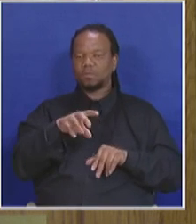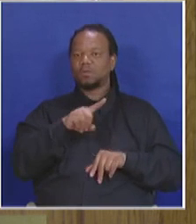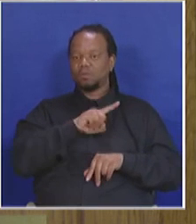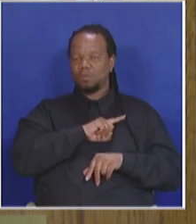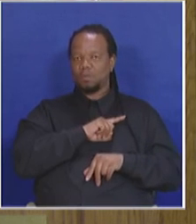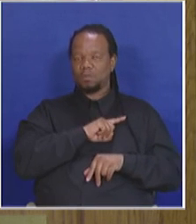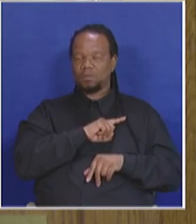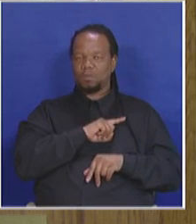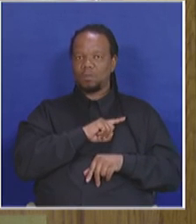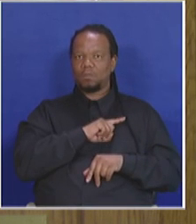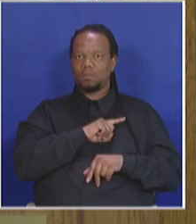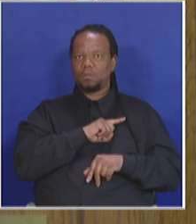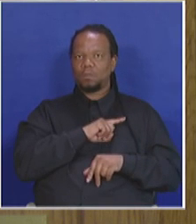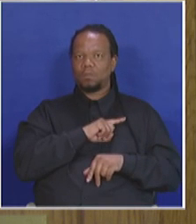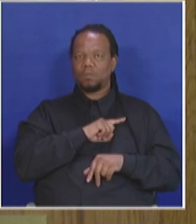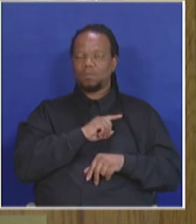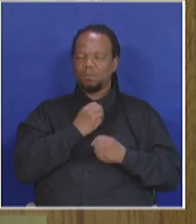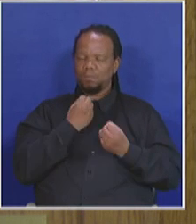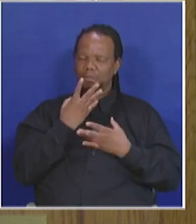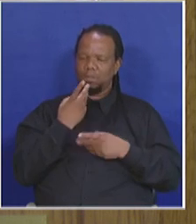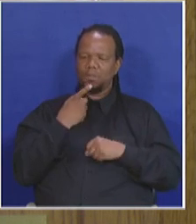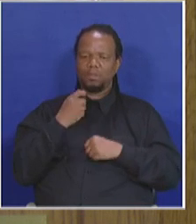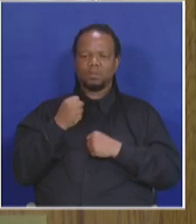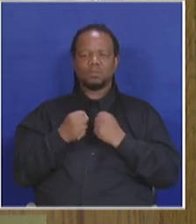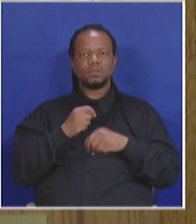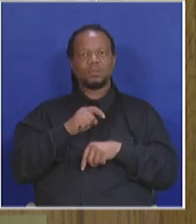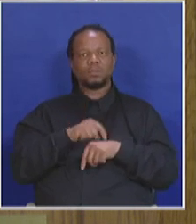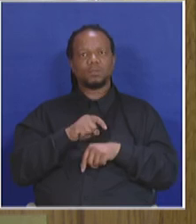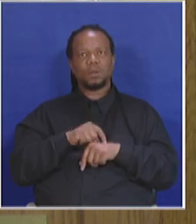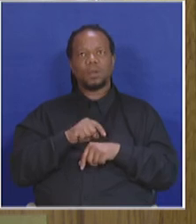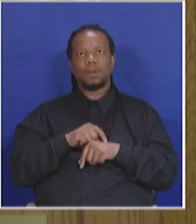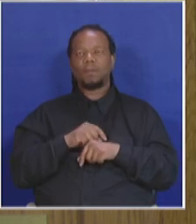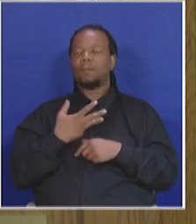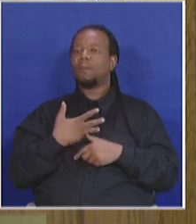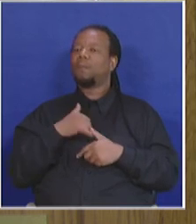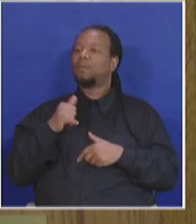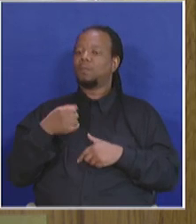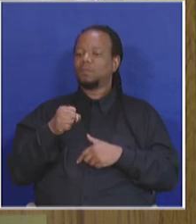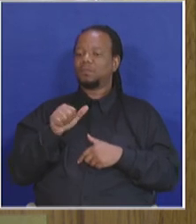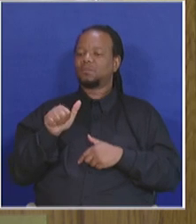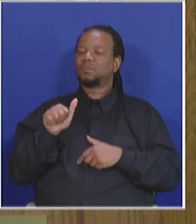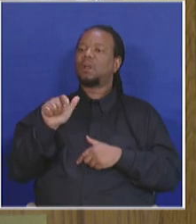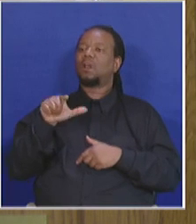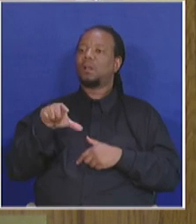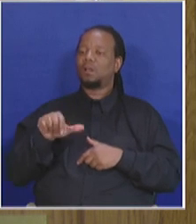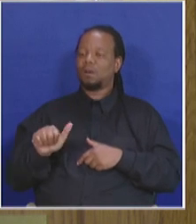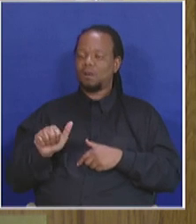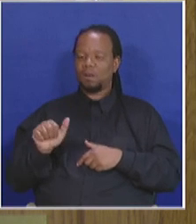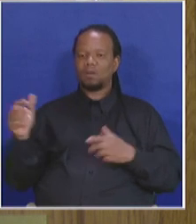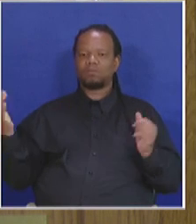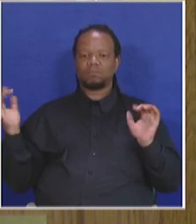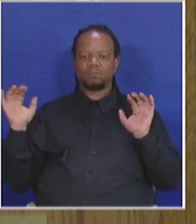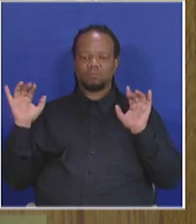have, on numerous occasions, brought together the provinces and SALGA into the